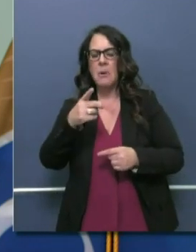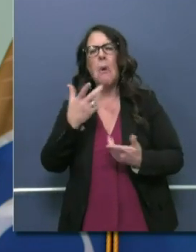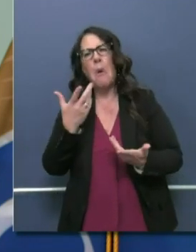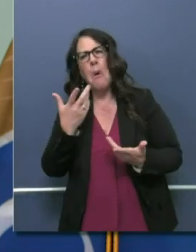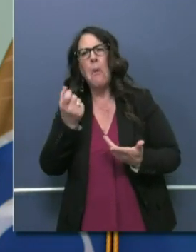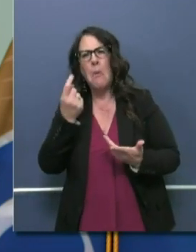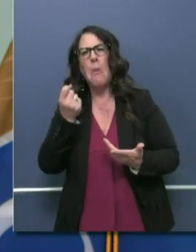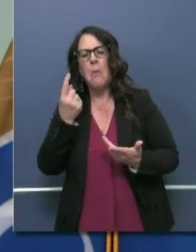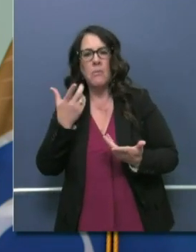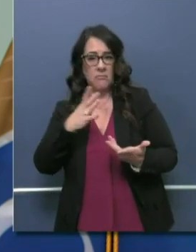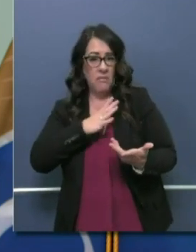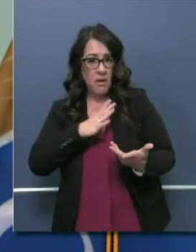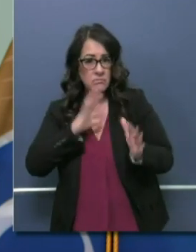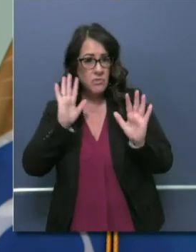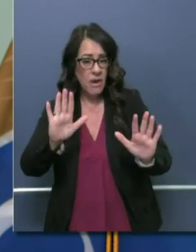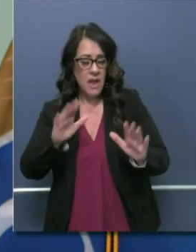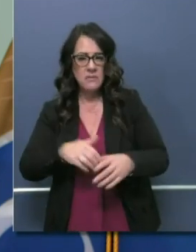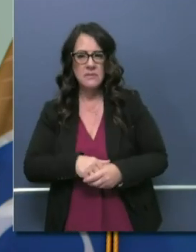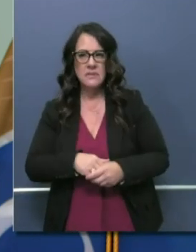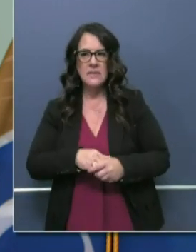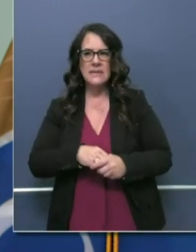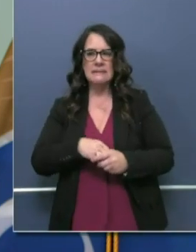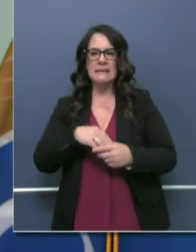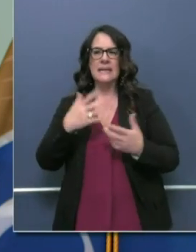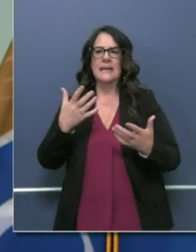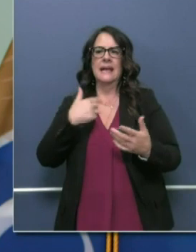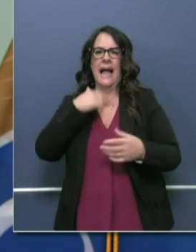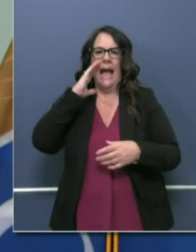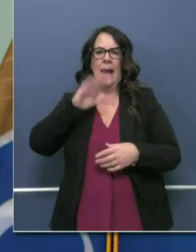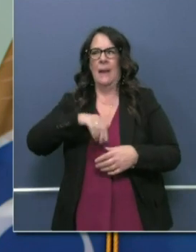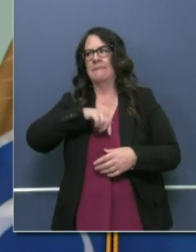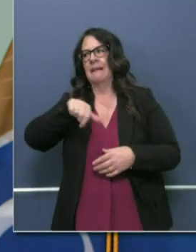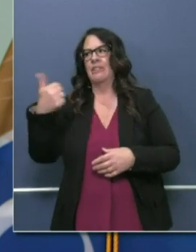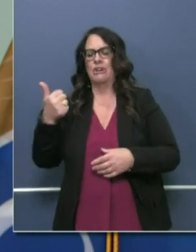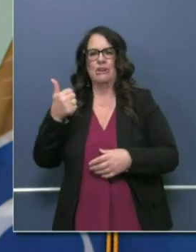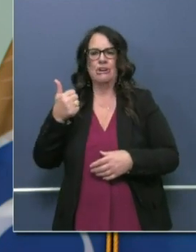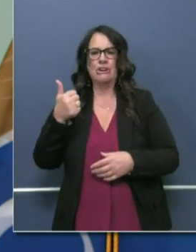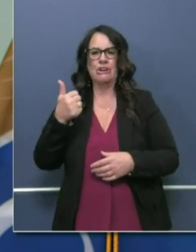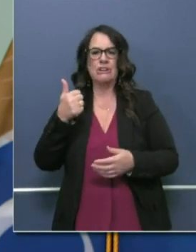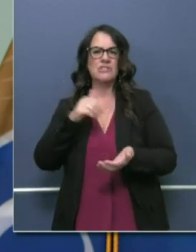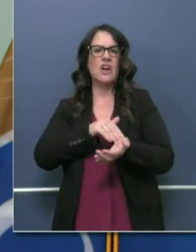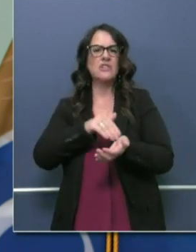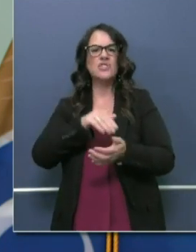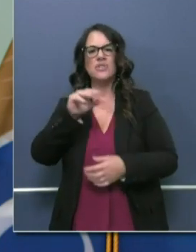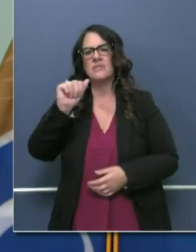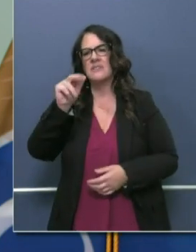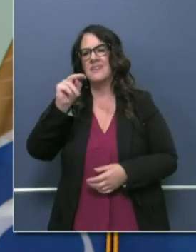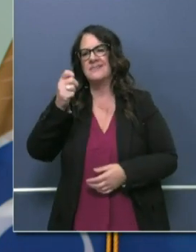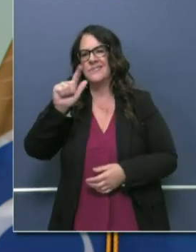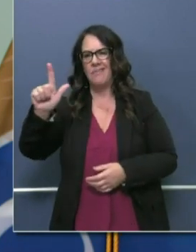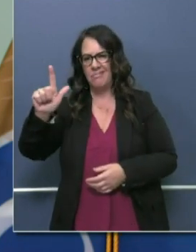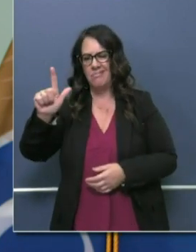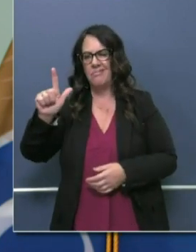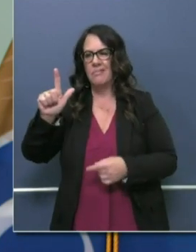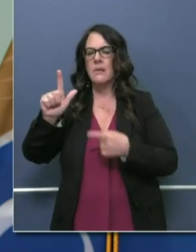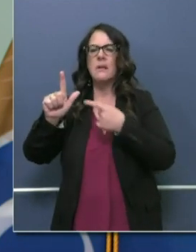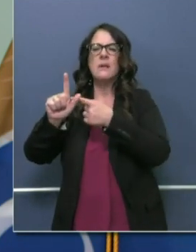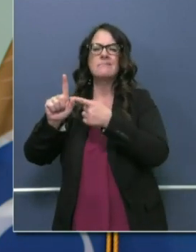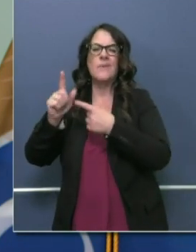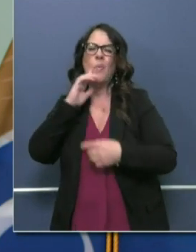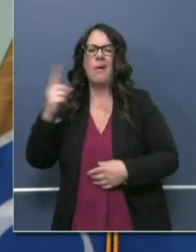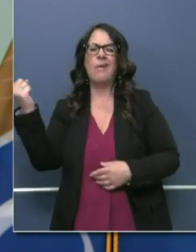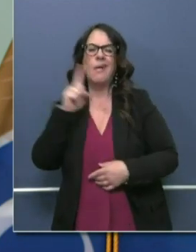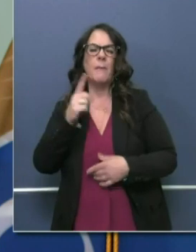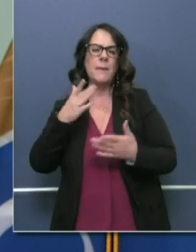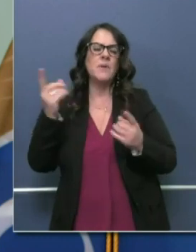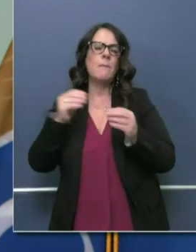I hope to ameliorate that confusion and concern, because we have Dr. Angel that will, I think, more succinctly put all